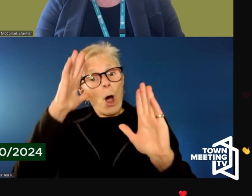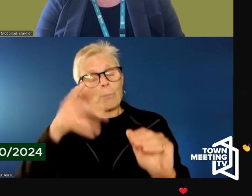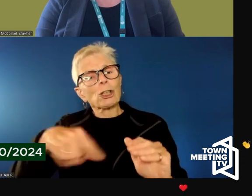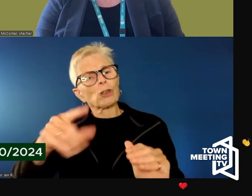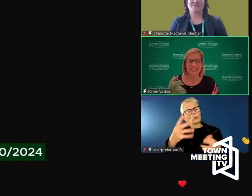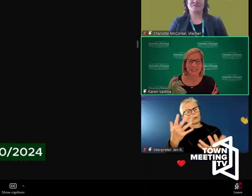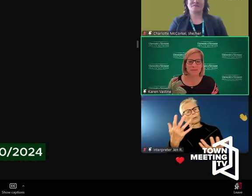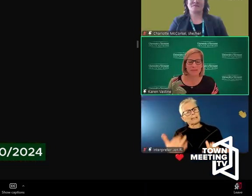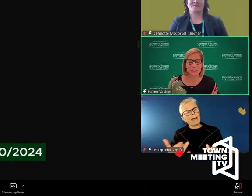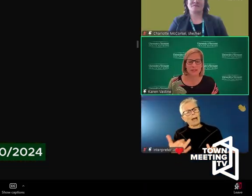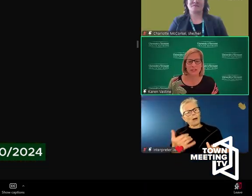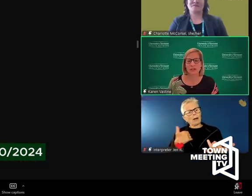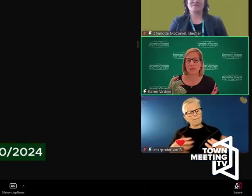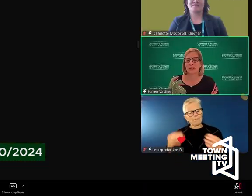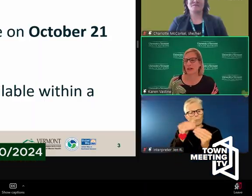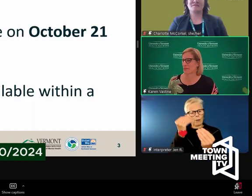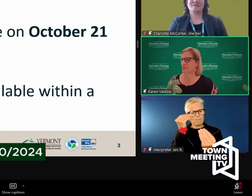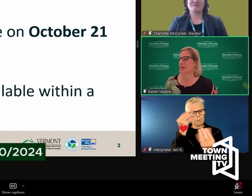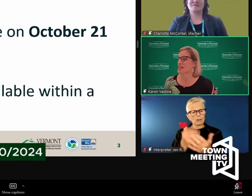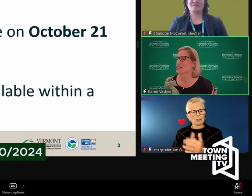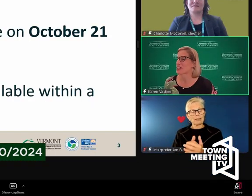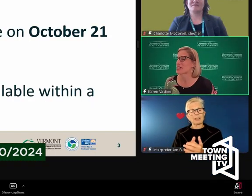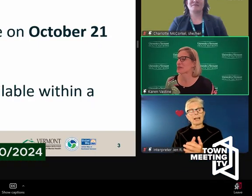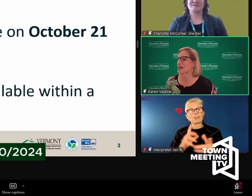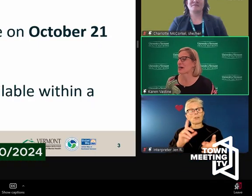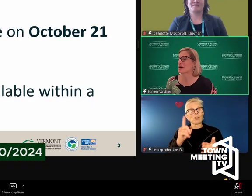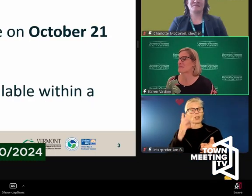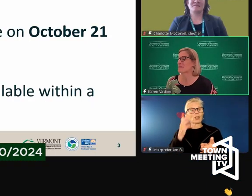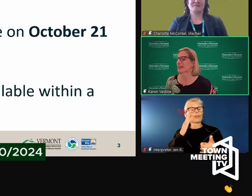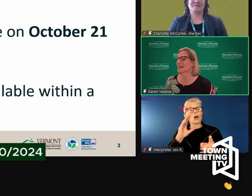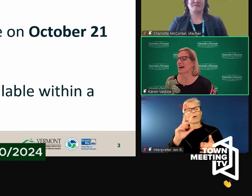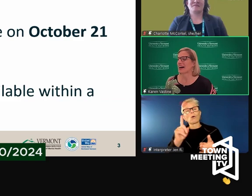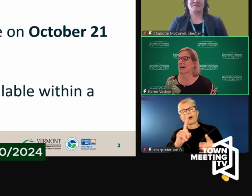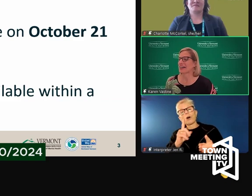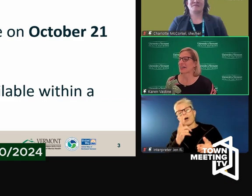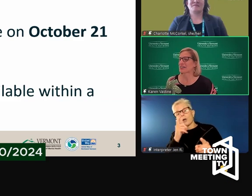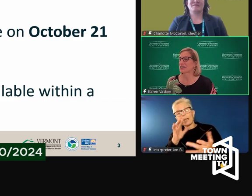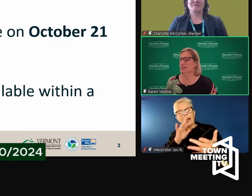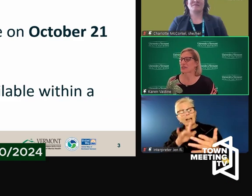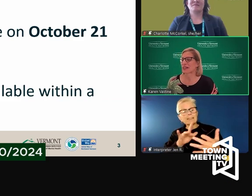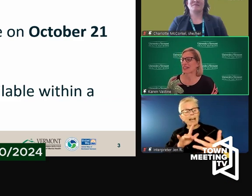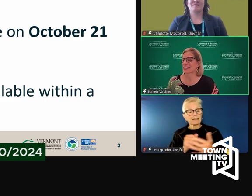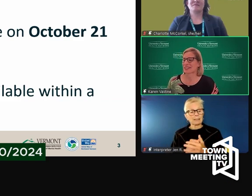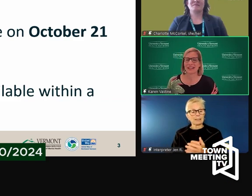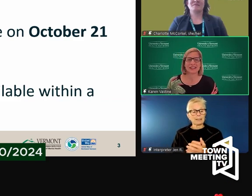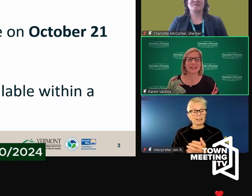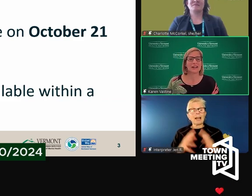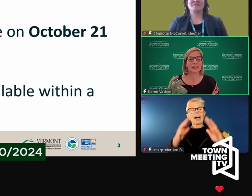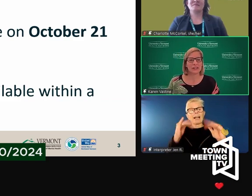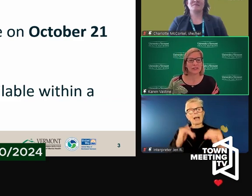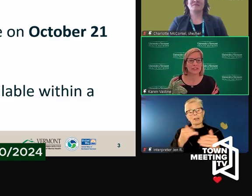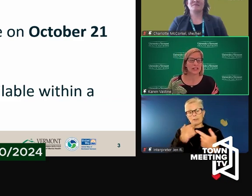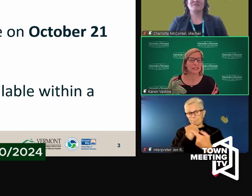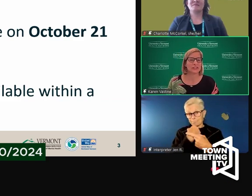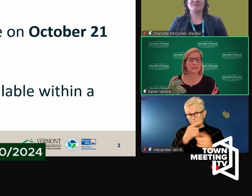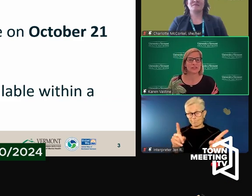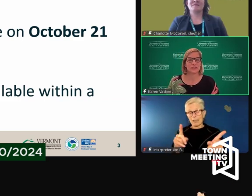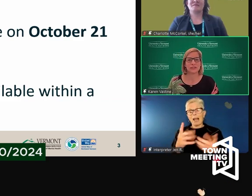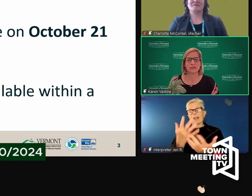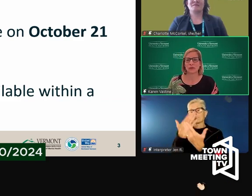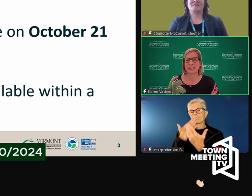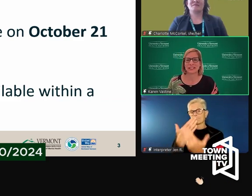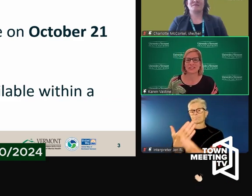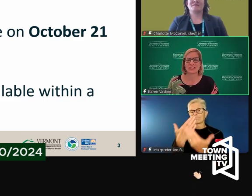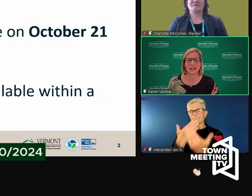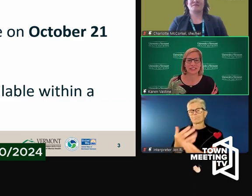information so that you know where to go. So, I also just wanted to say a huge thank you